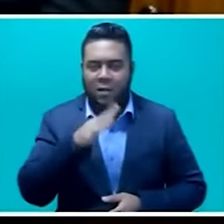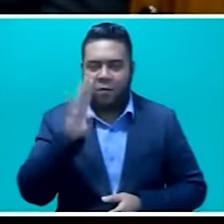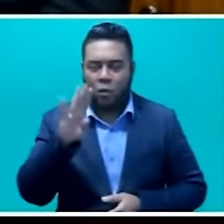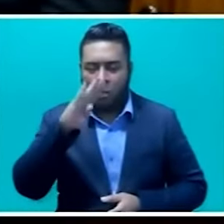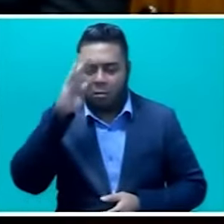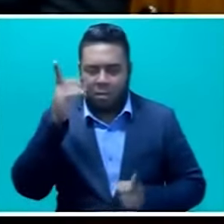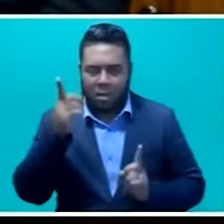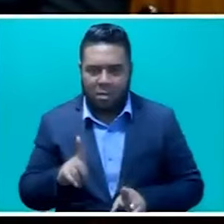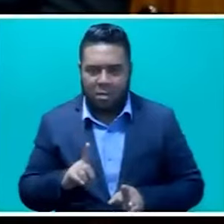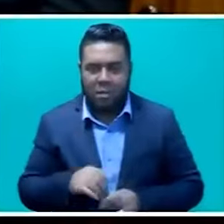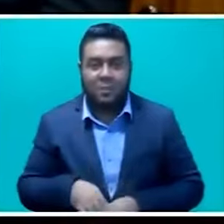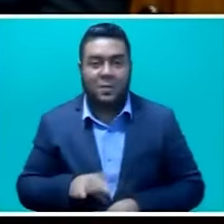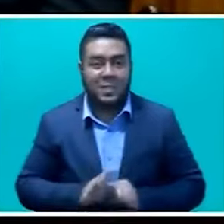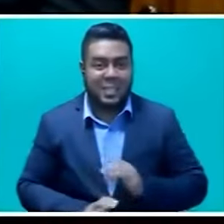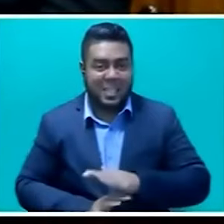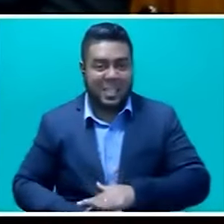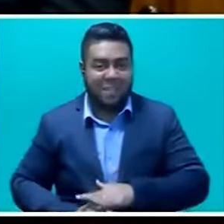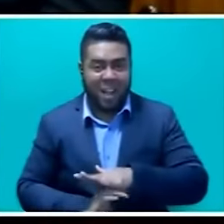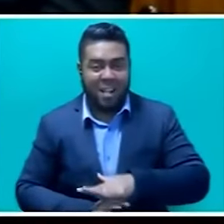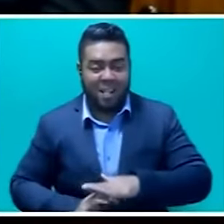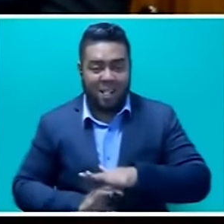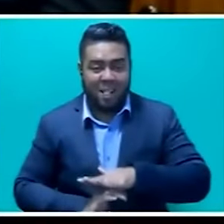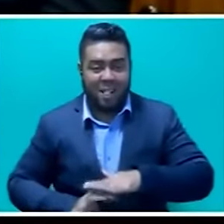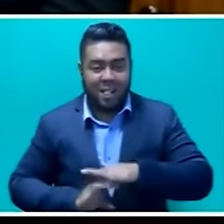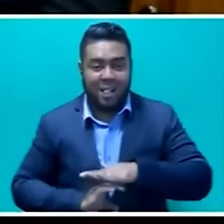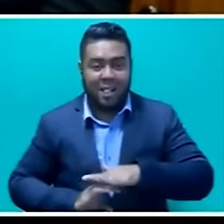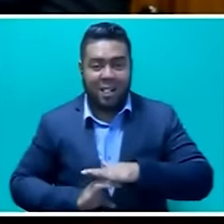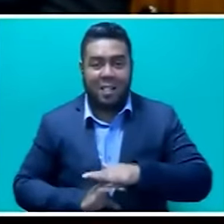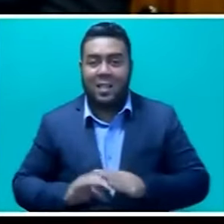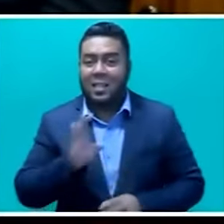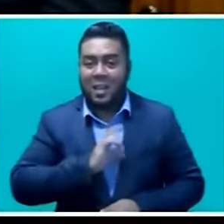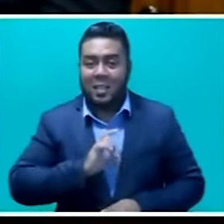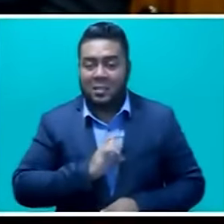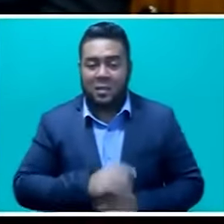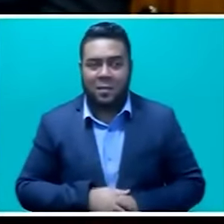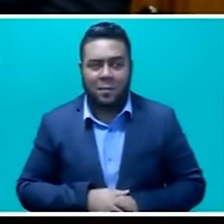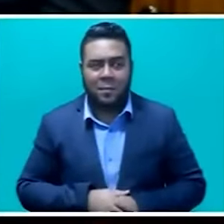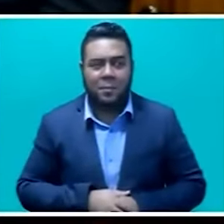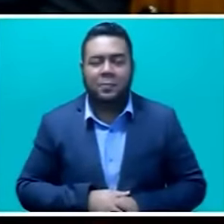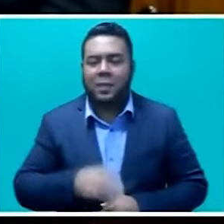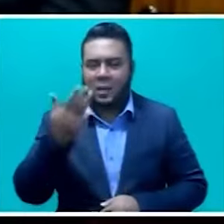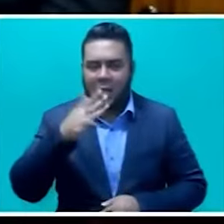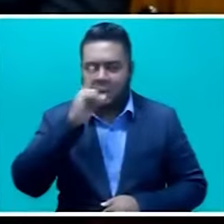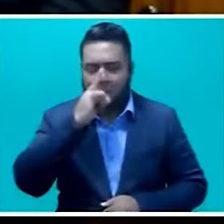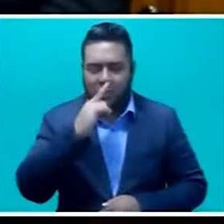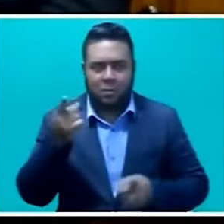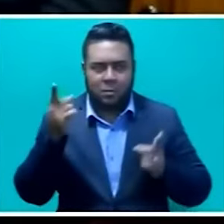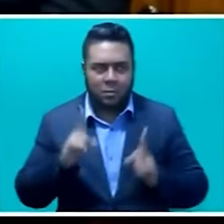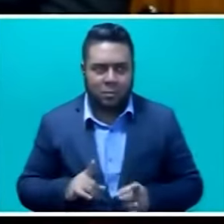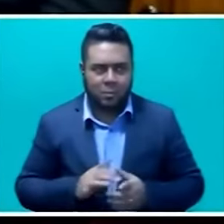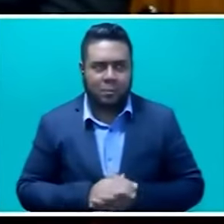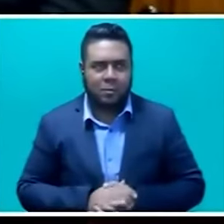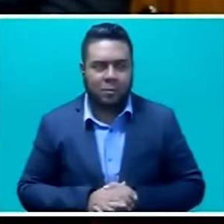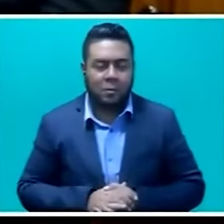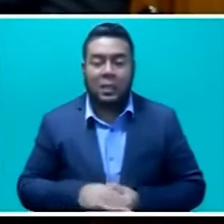cancer, with 120 cases a year, 90 results in death. Please note that the